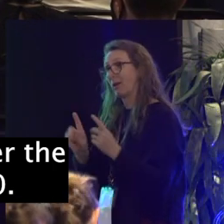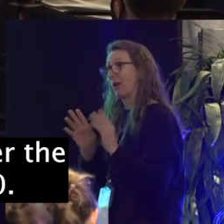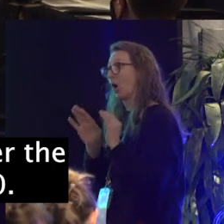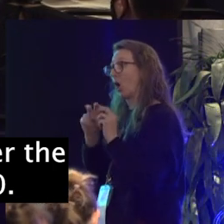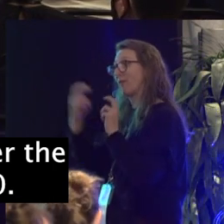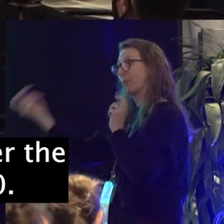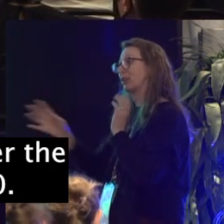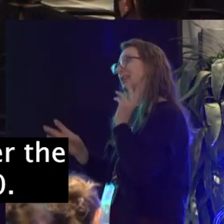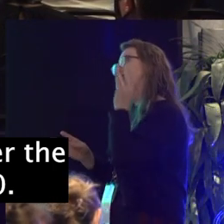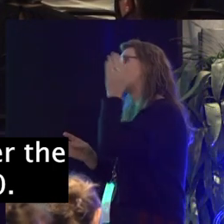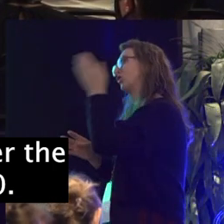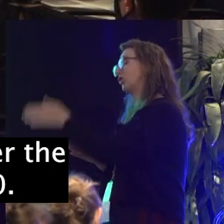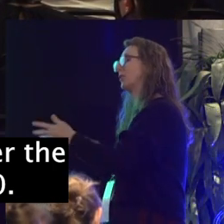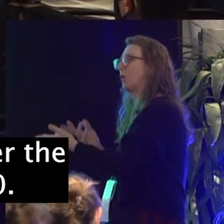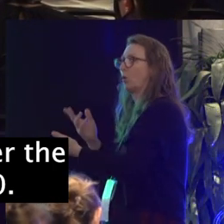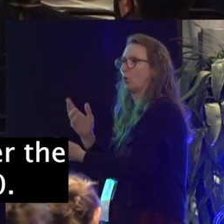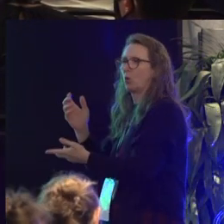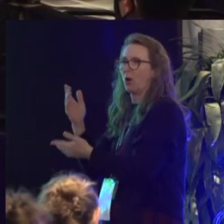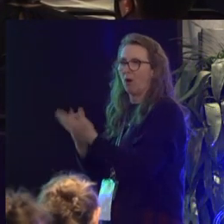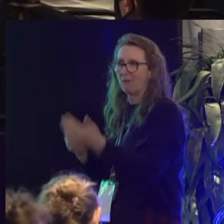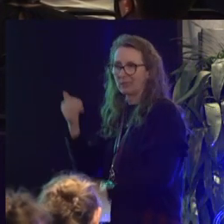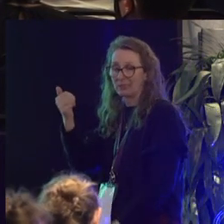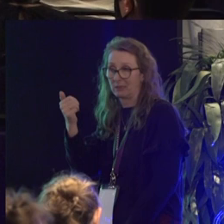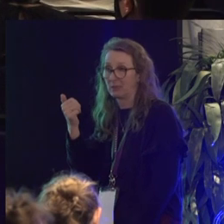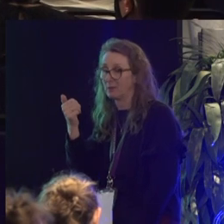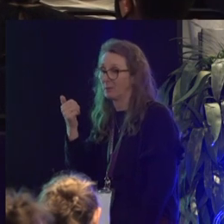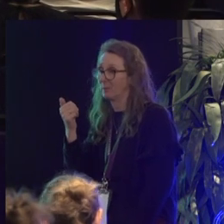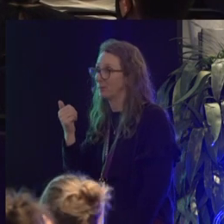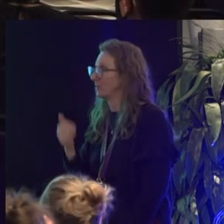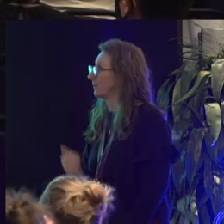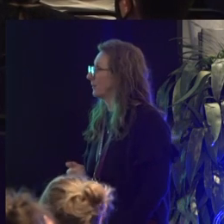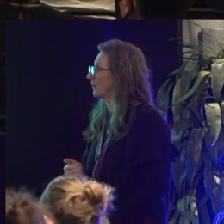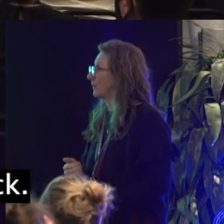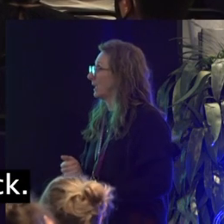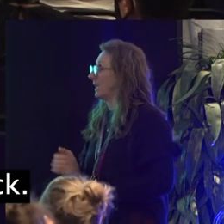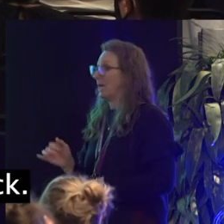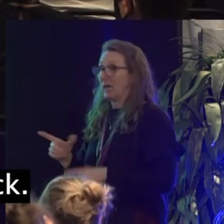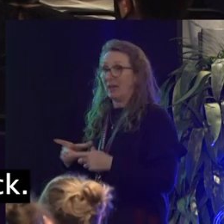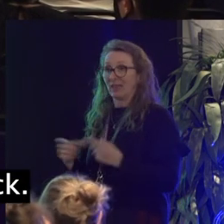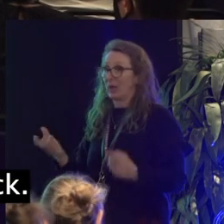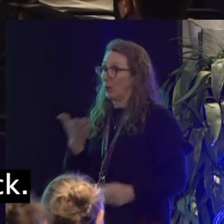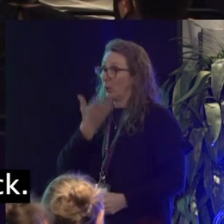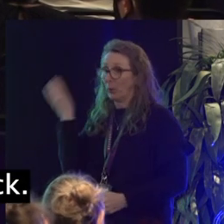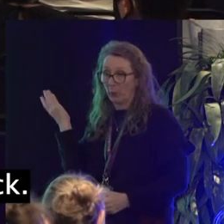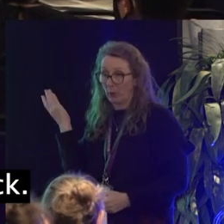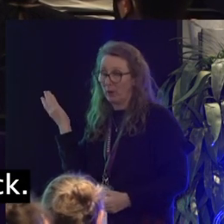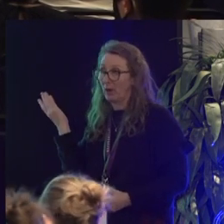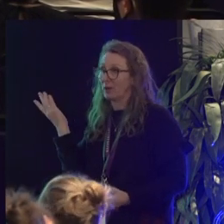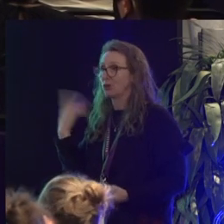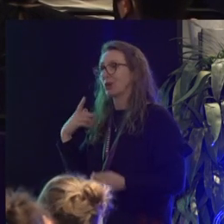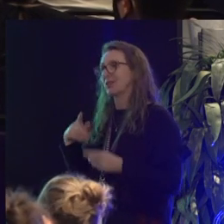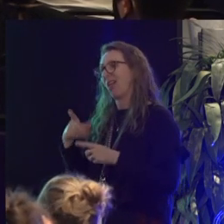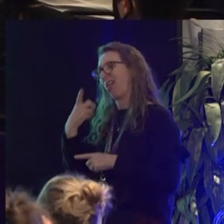bridge to Arnolfini for 6:30. If you don't have a ticket, I suggest try your luck,